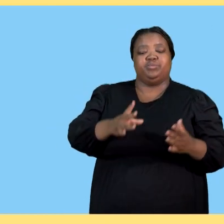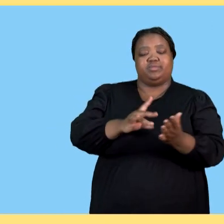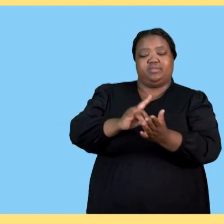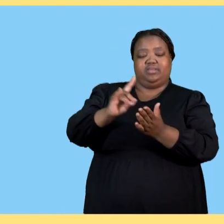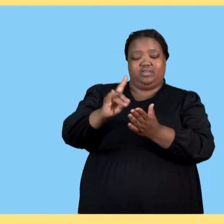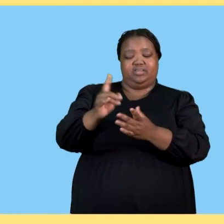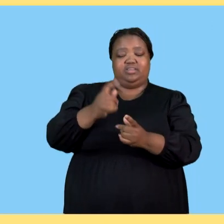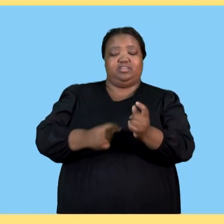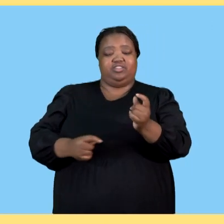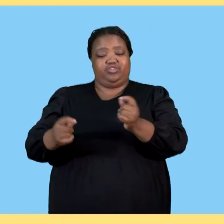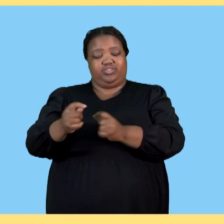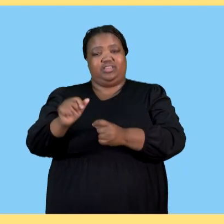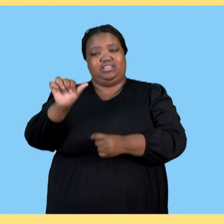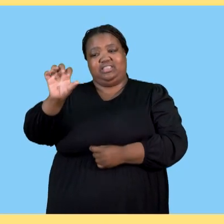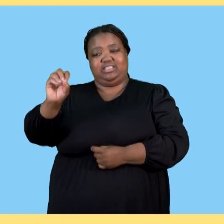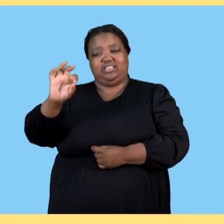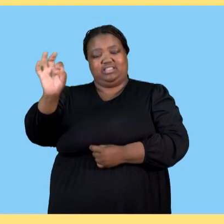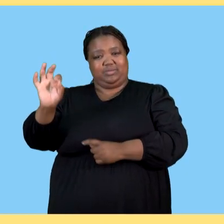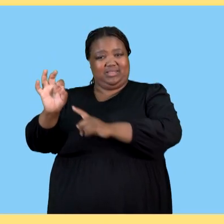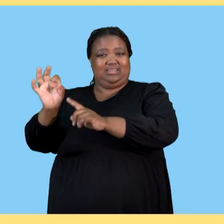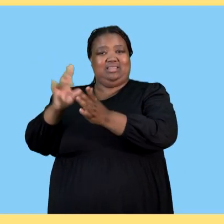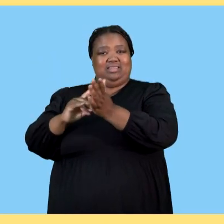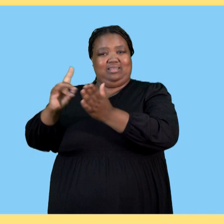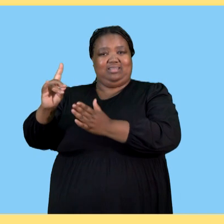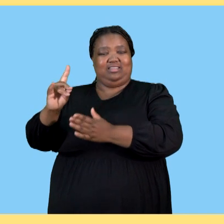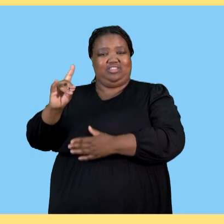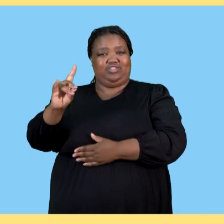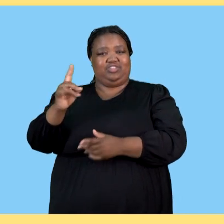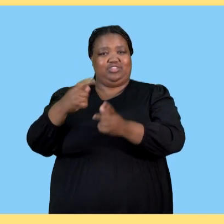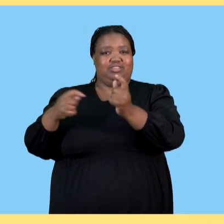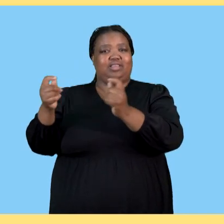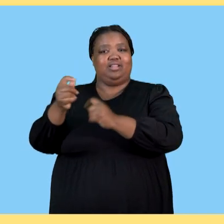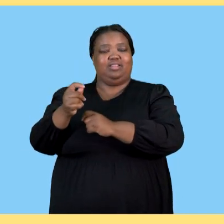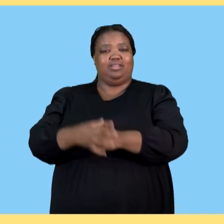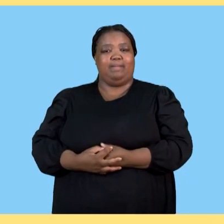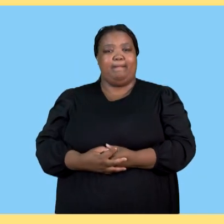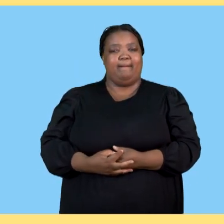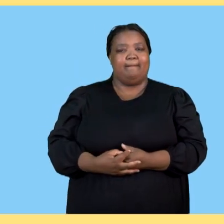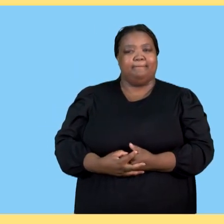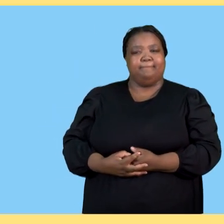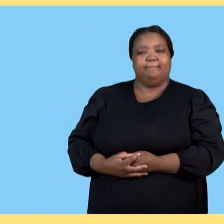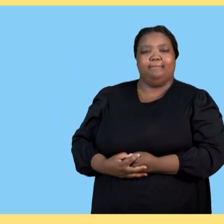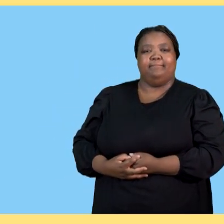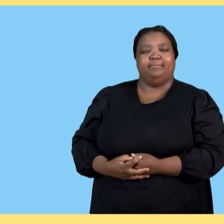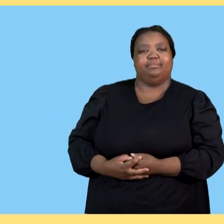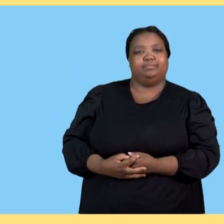And then cash sales are 60%. This is cash sales.